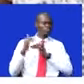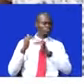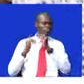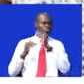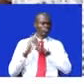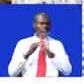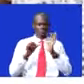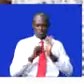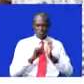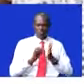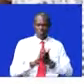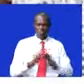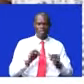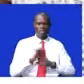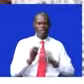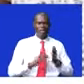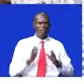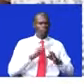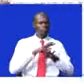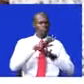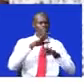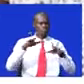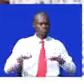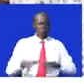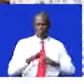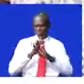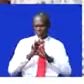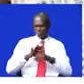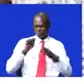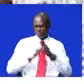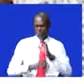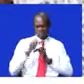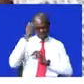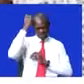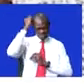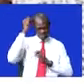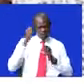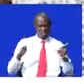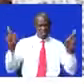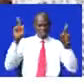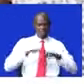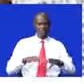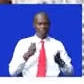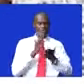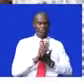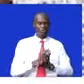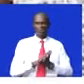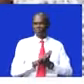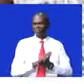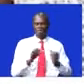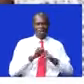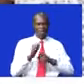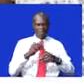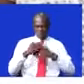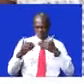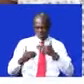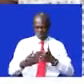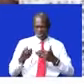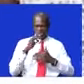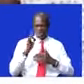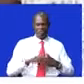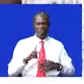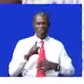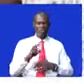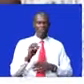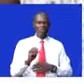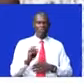the long-lasting solution to the flooding menace in the Nyando Valley lies with the construction of the Koru